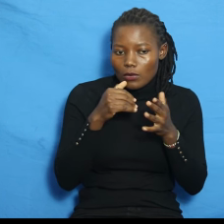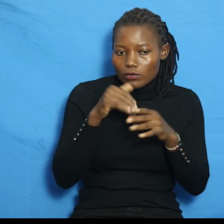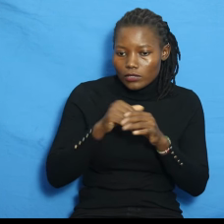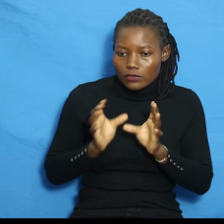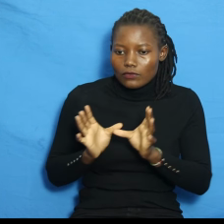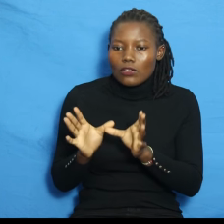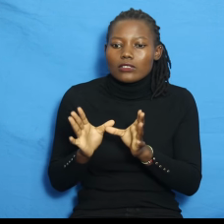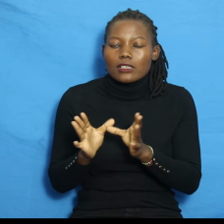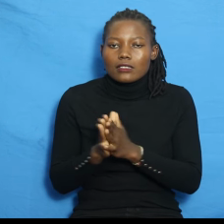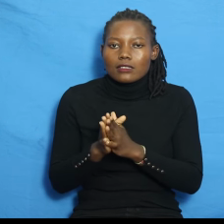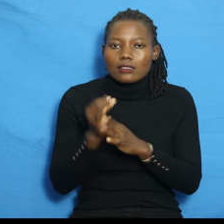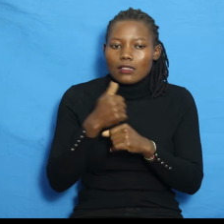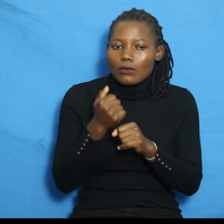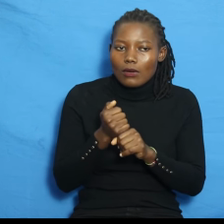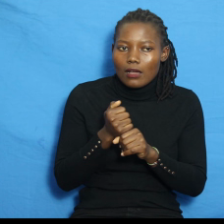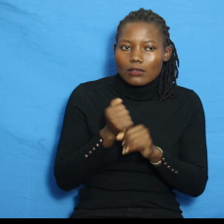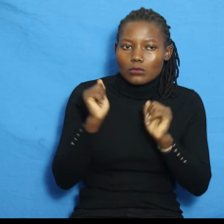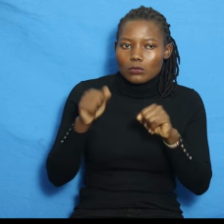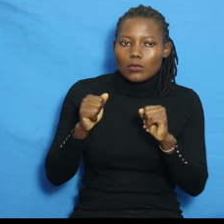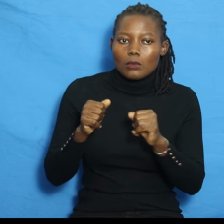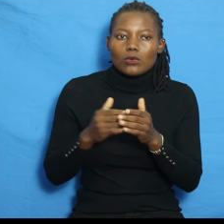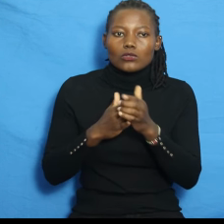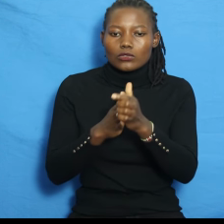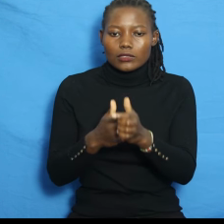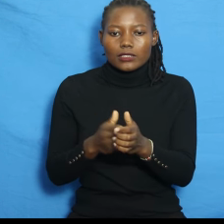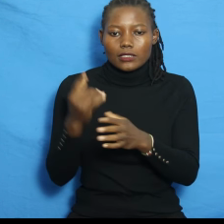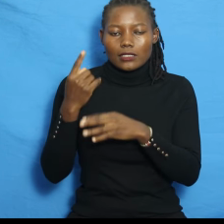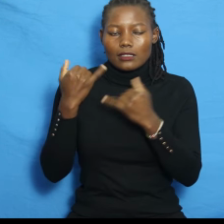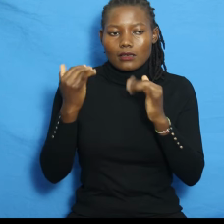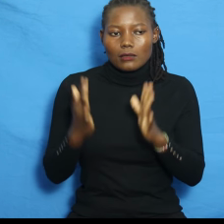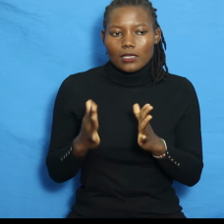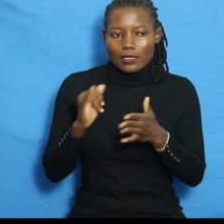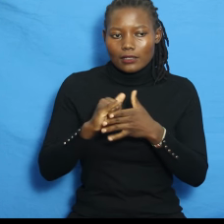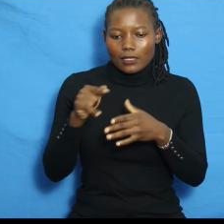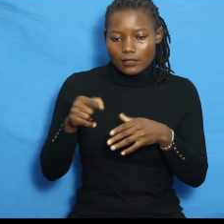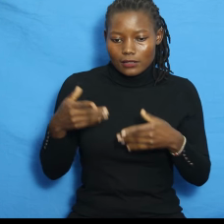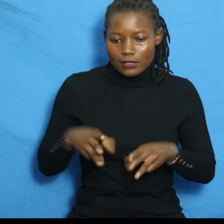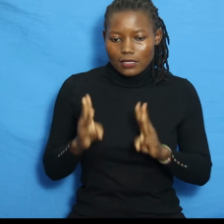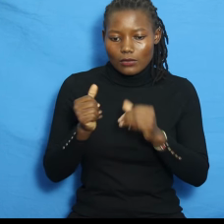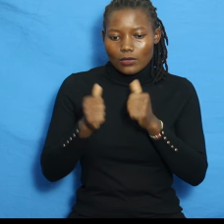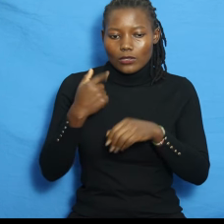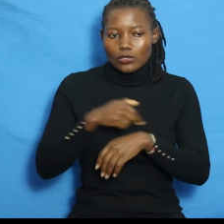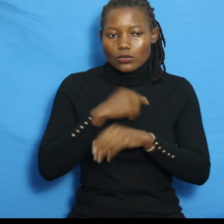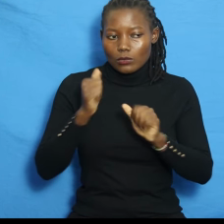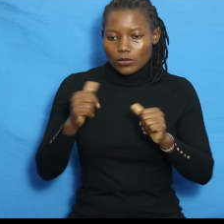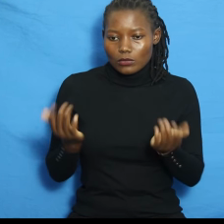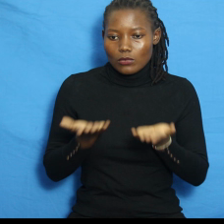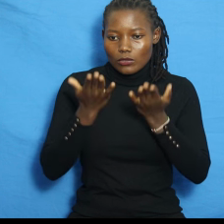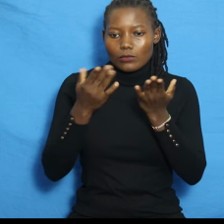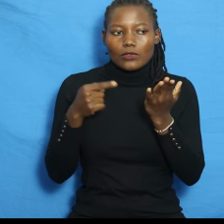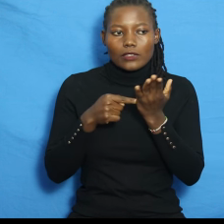resolution of forces, to be able now to guide the athlete that this is the way we can improve this